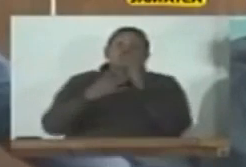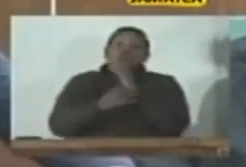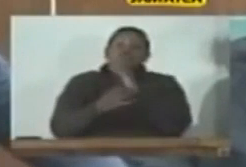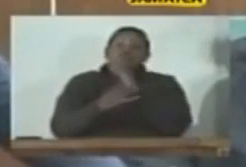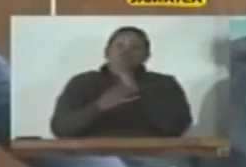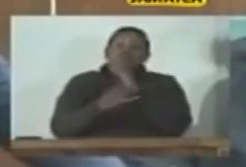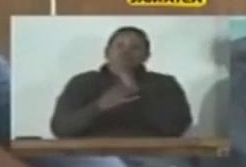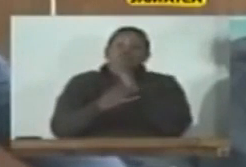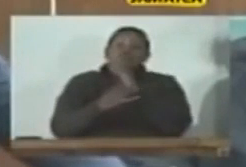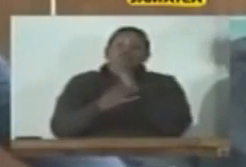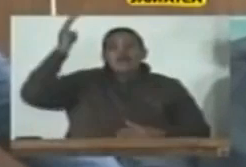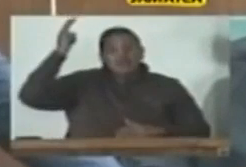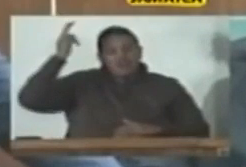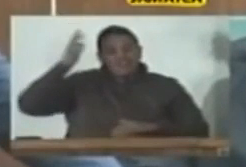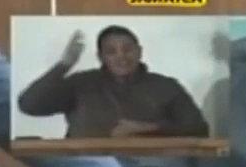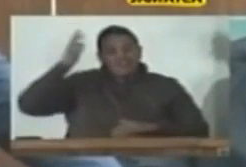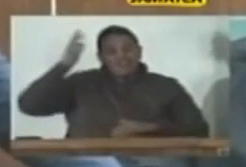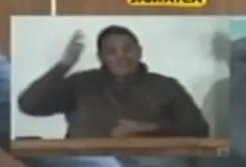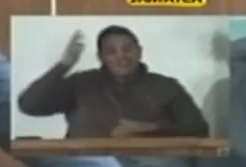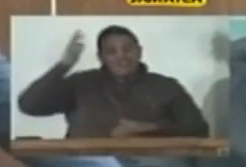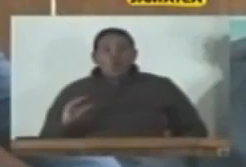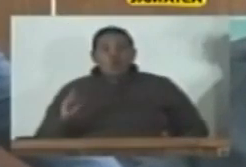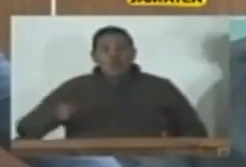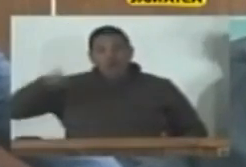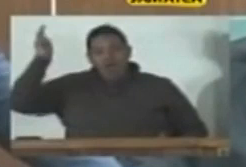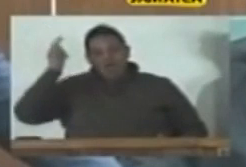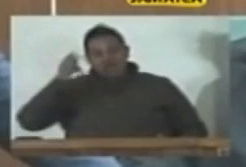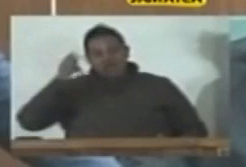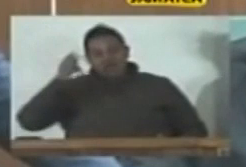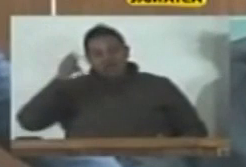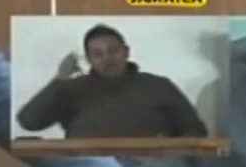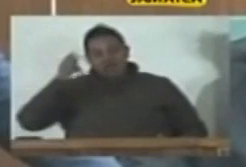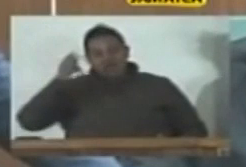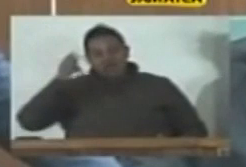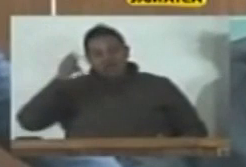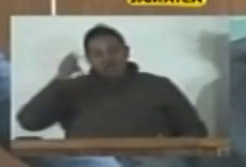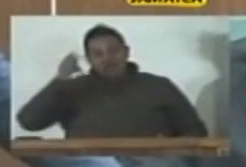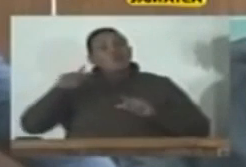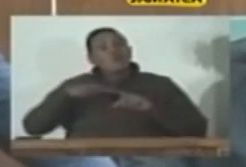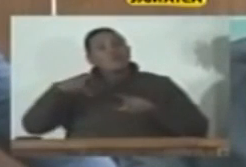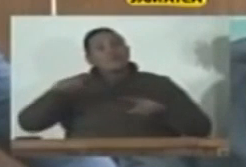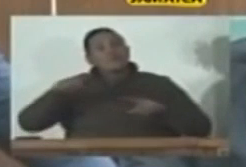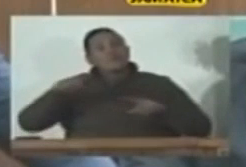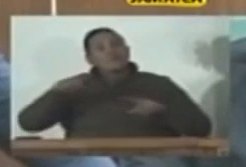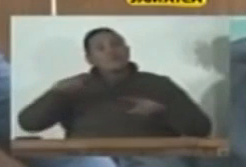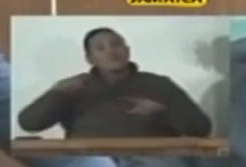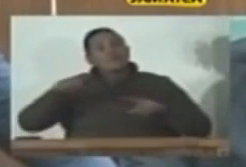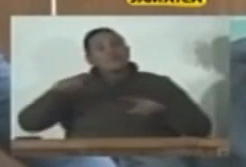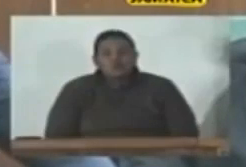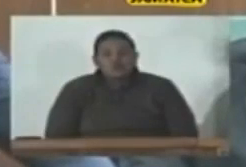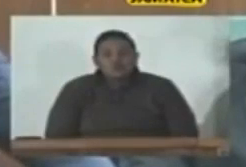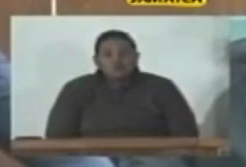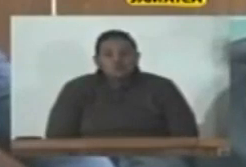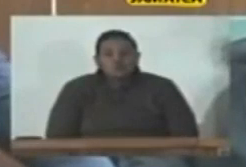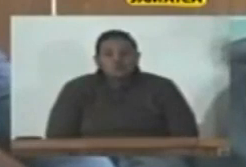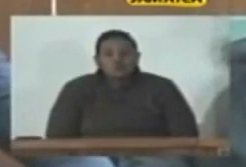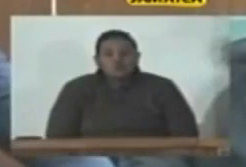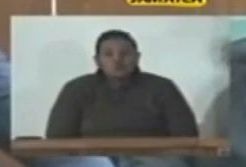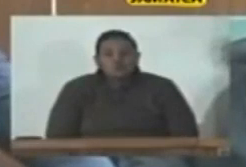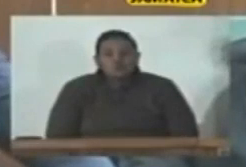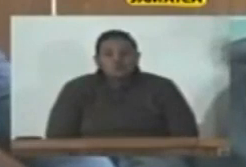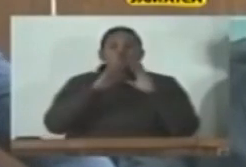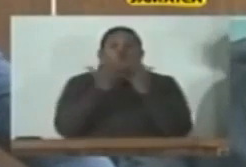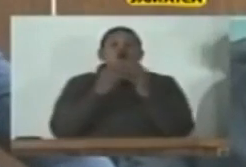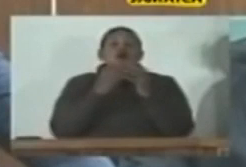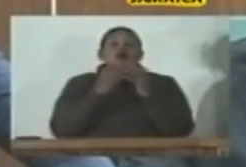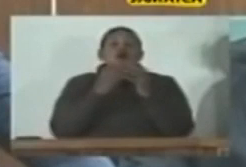In 2013, when the world market price for oil was $100 a barrel, Jamaican motorists were